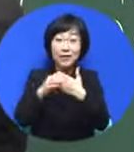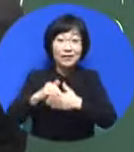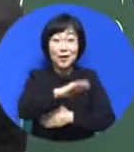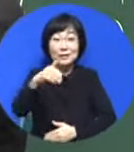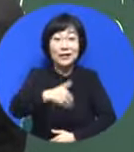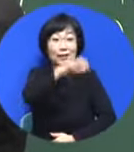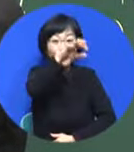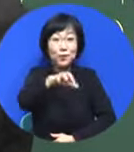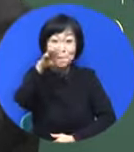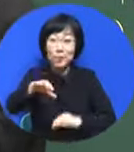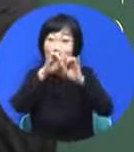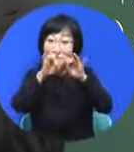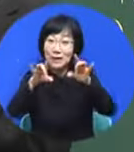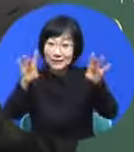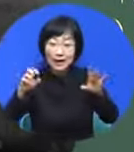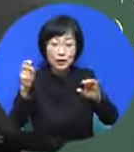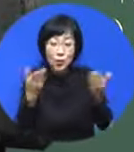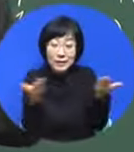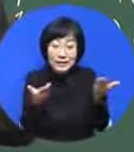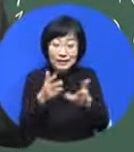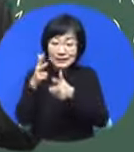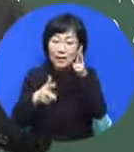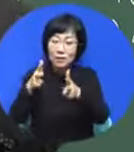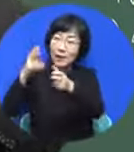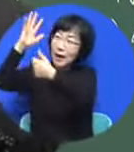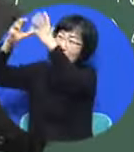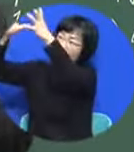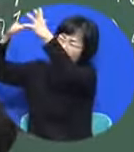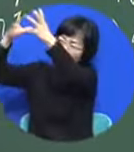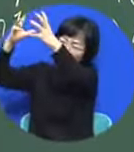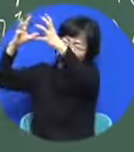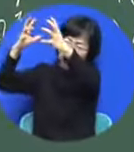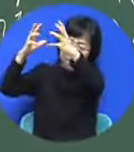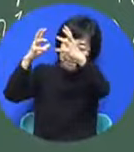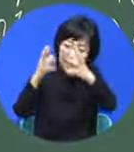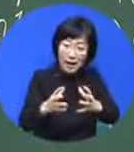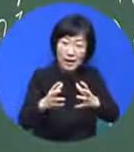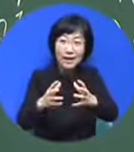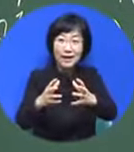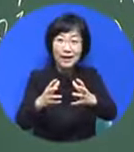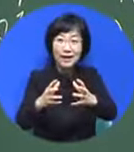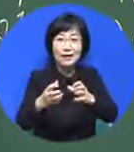If you make your resolution to live your life for evangelism and missions, God will open doors in your businesses.